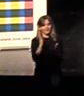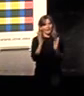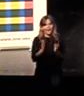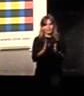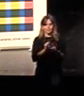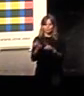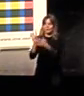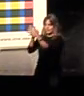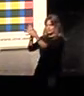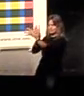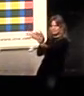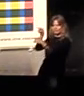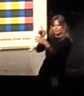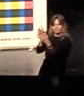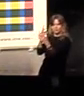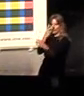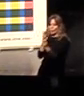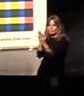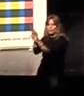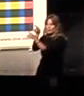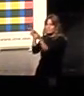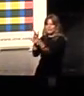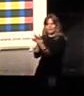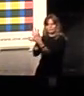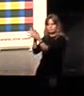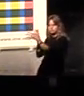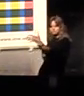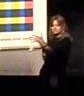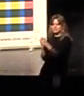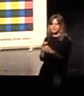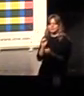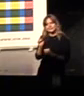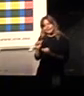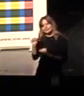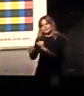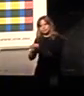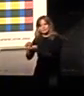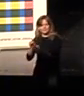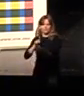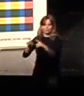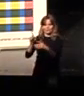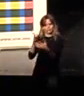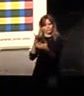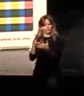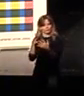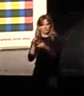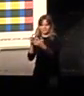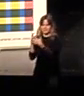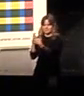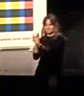part from the old vorm zijn trots en dat is be partly de process of the construction in the era of